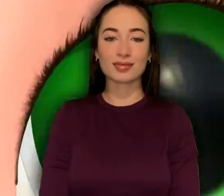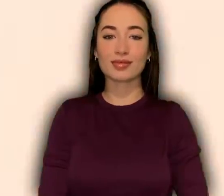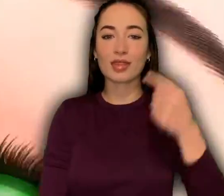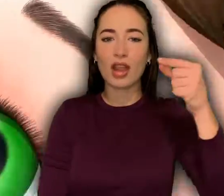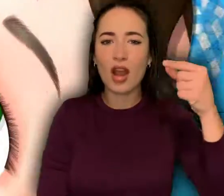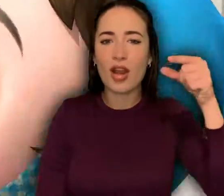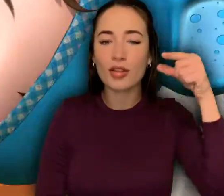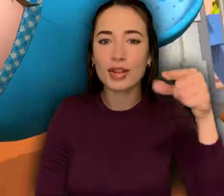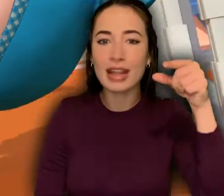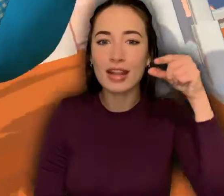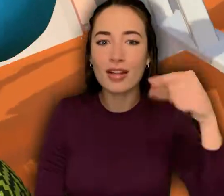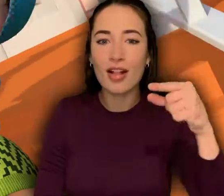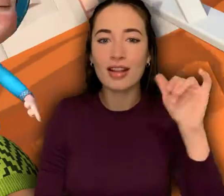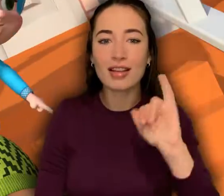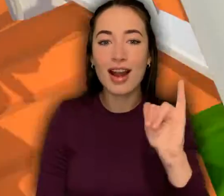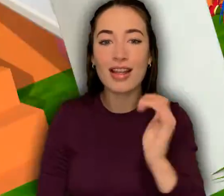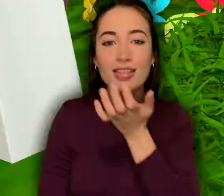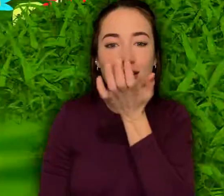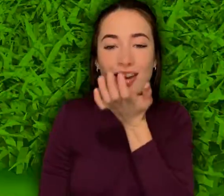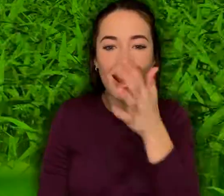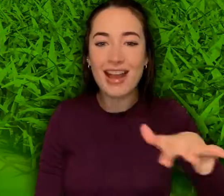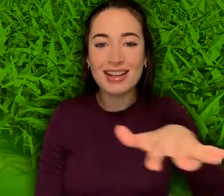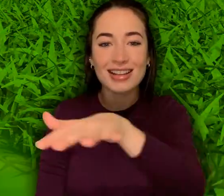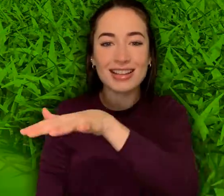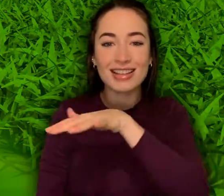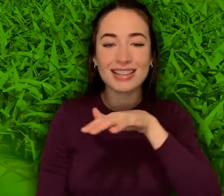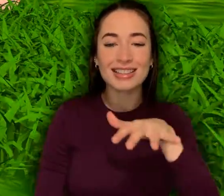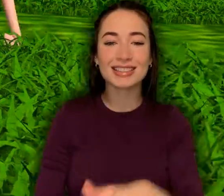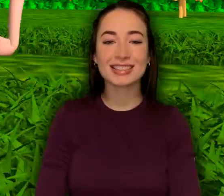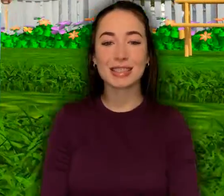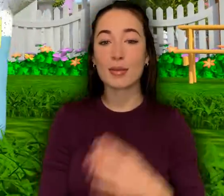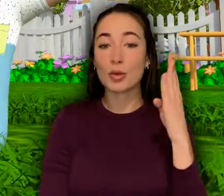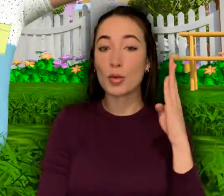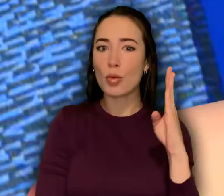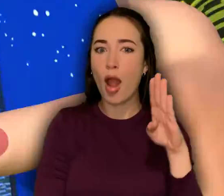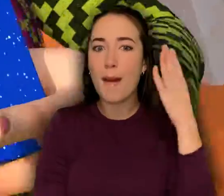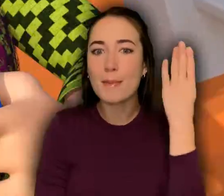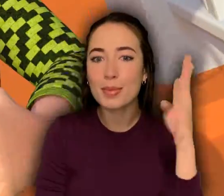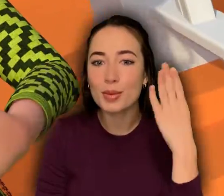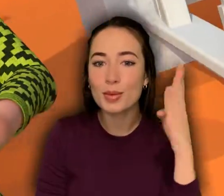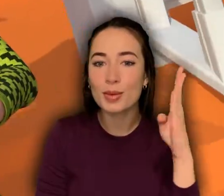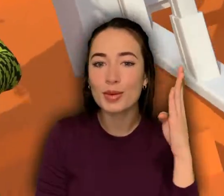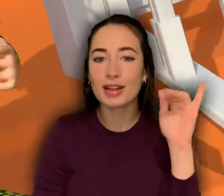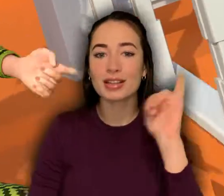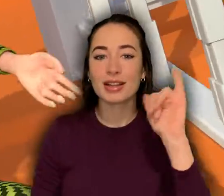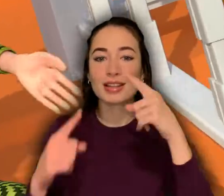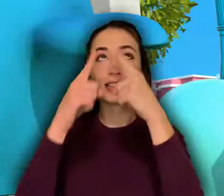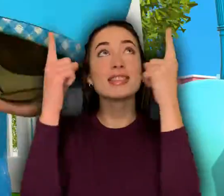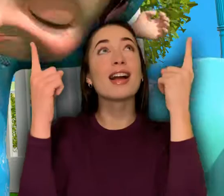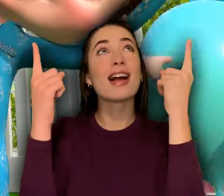Green color, green color Like the grass Blue color, blue